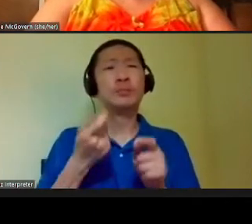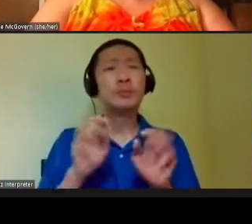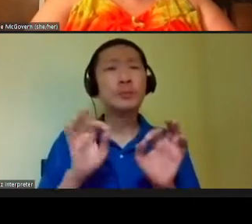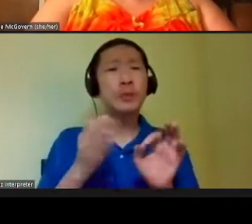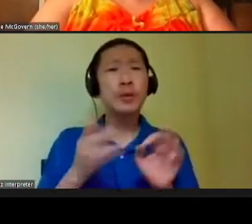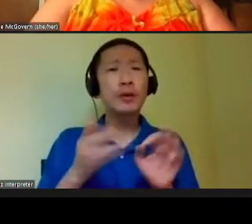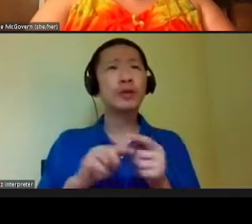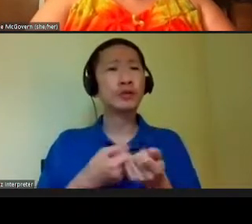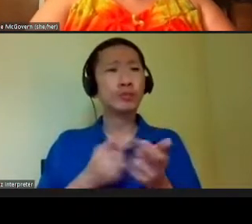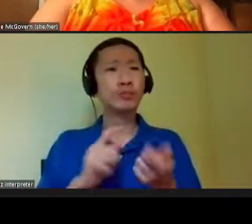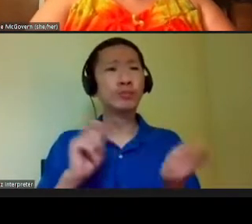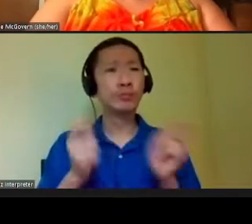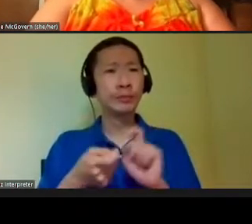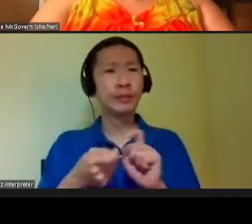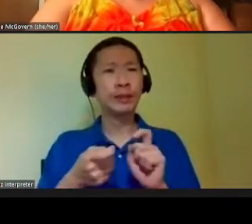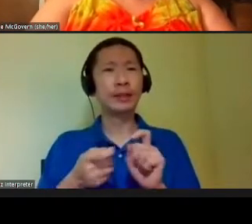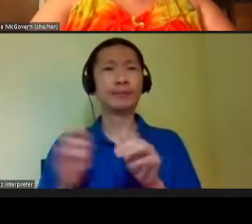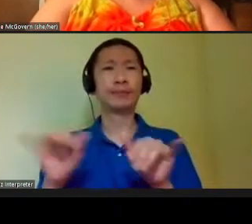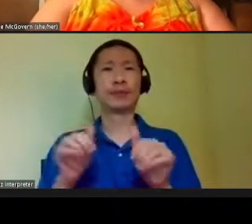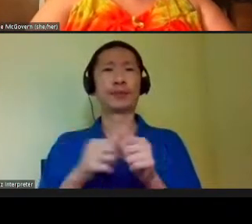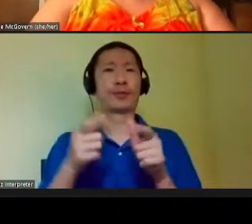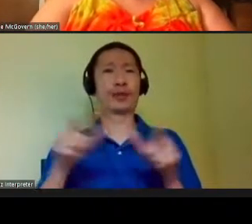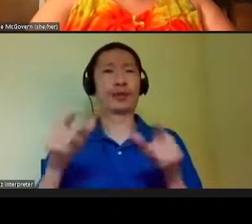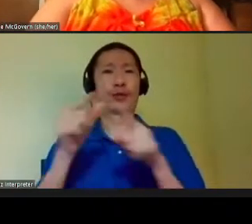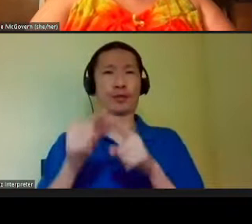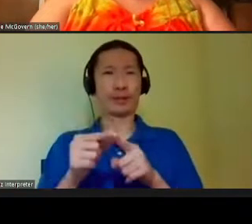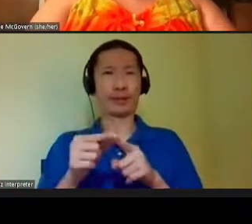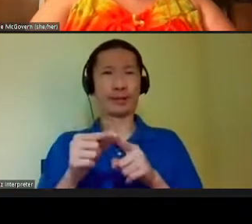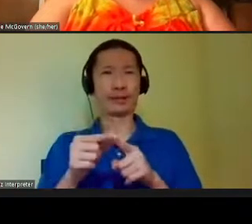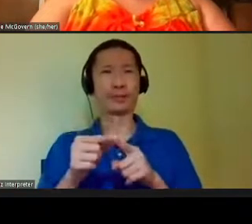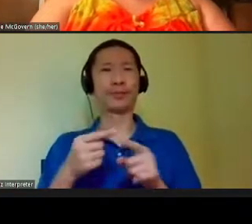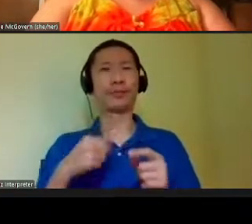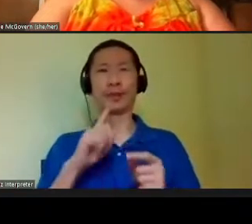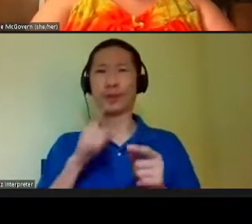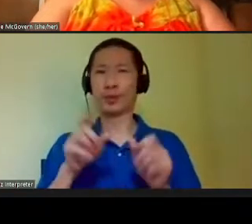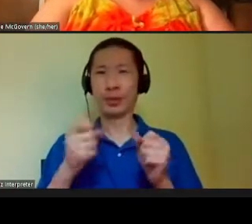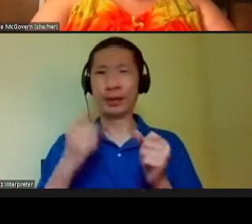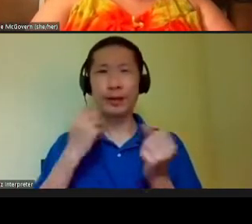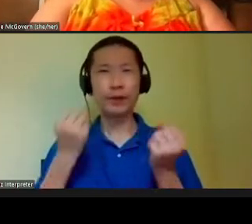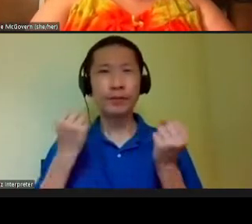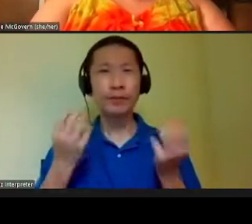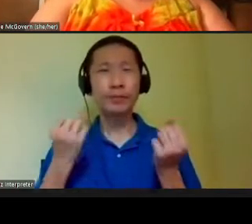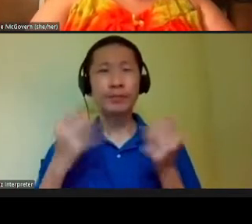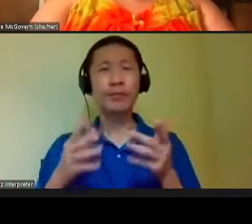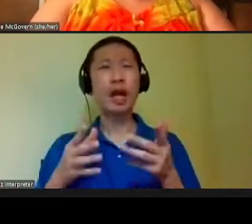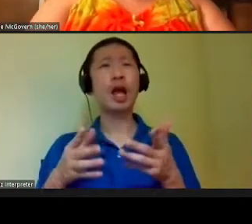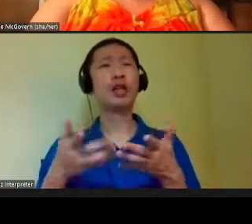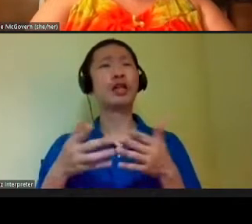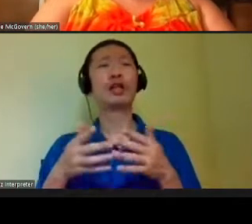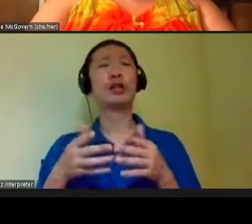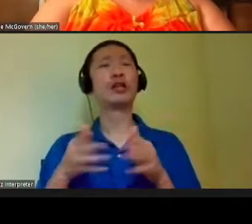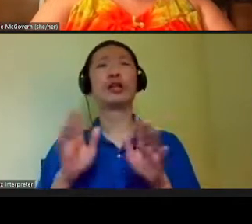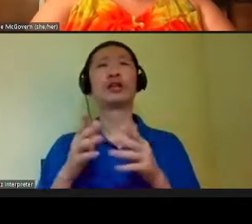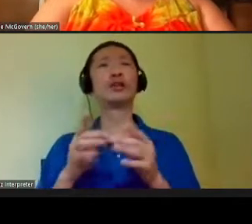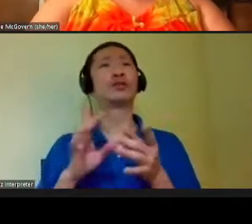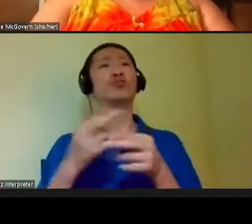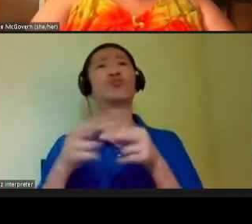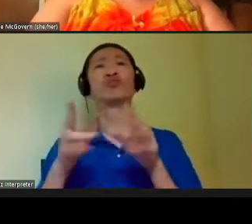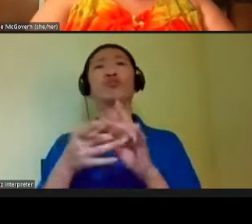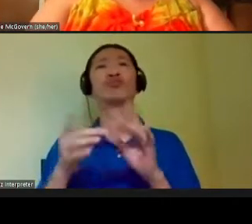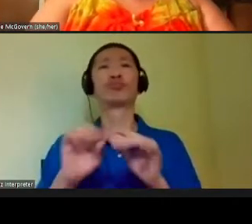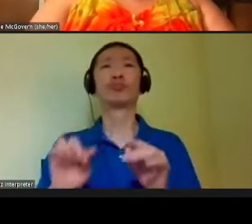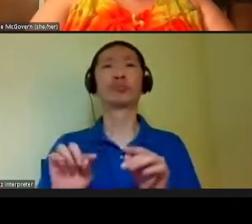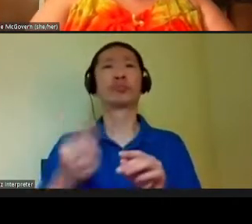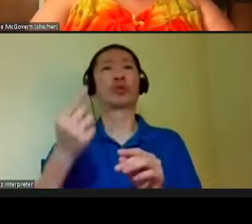change, is the thing with language. Because we all know, I'm sure we can think of any number of casual slurs that we may have all used when we were younger that